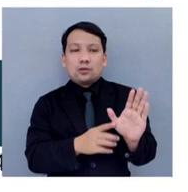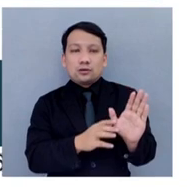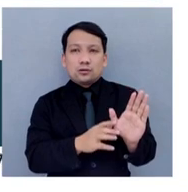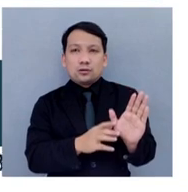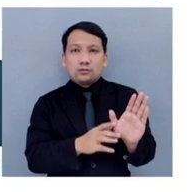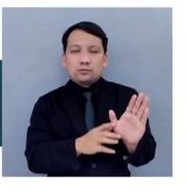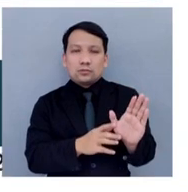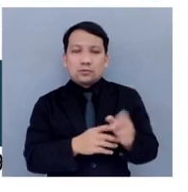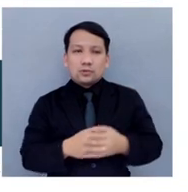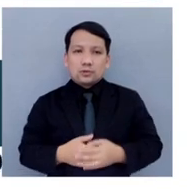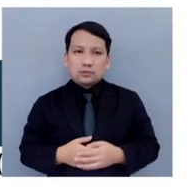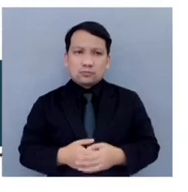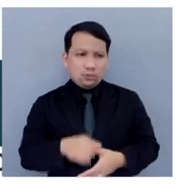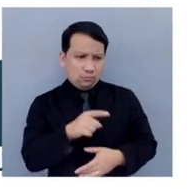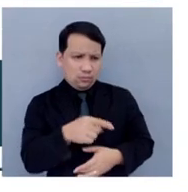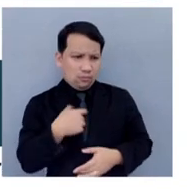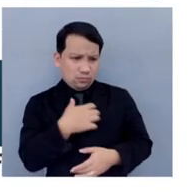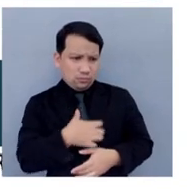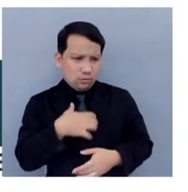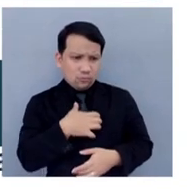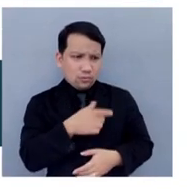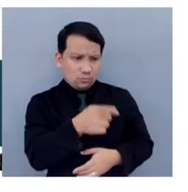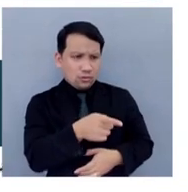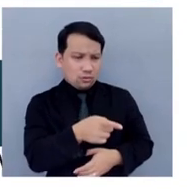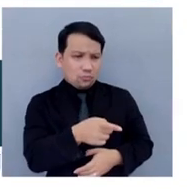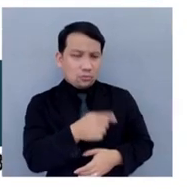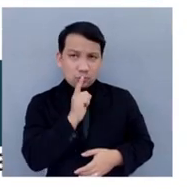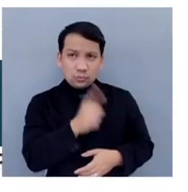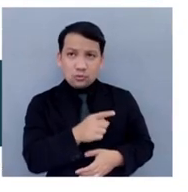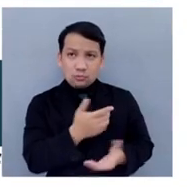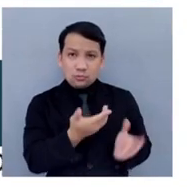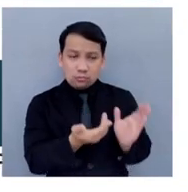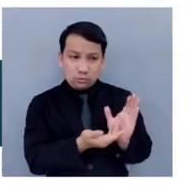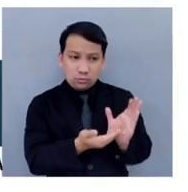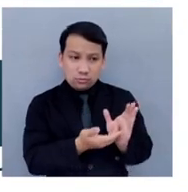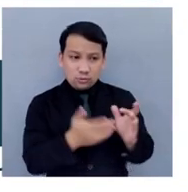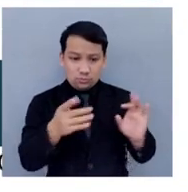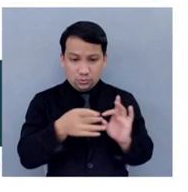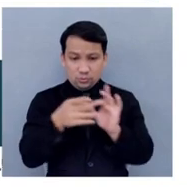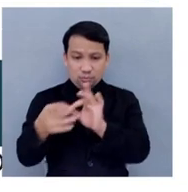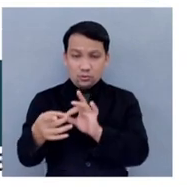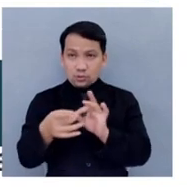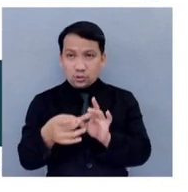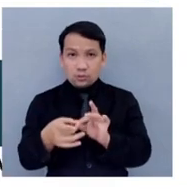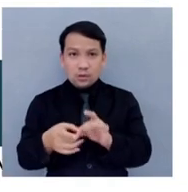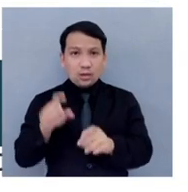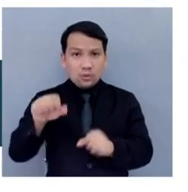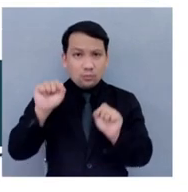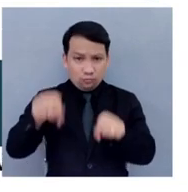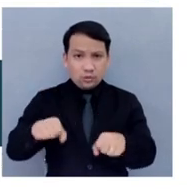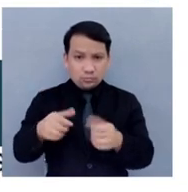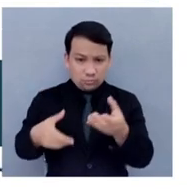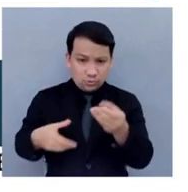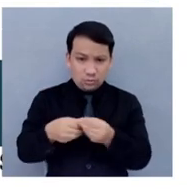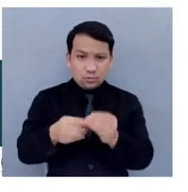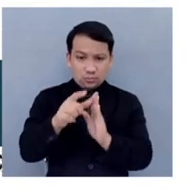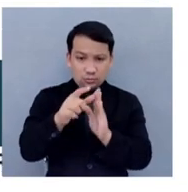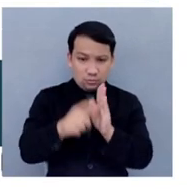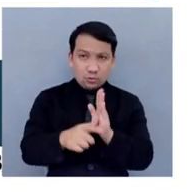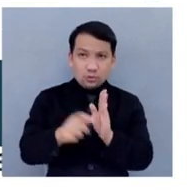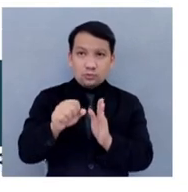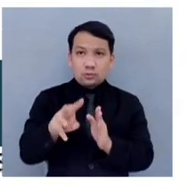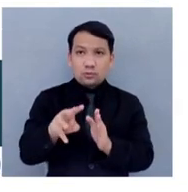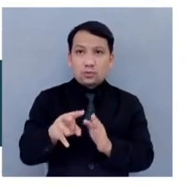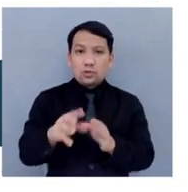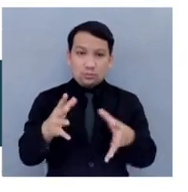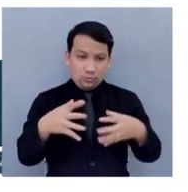that our complaint is valid because they are making interconnection, which is mandated by law, subject to our